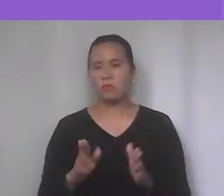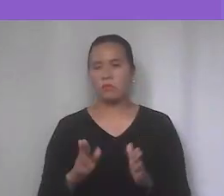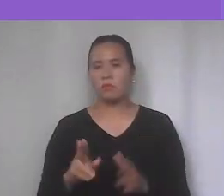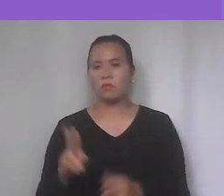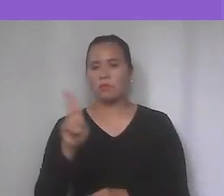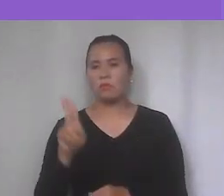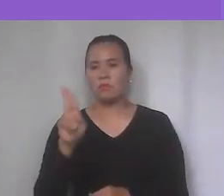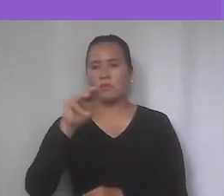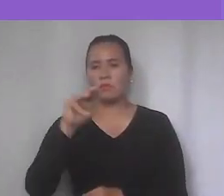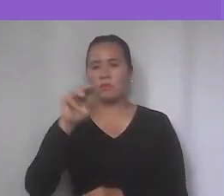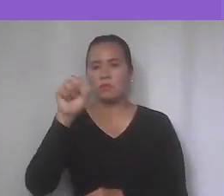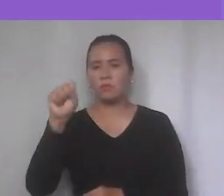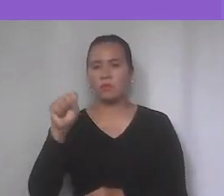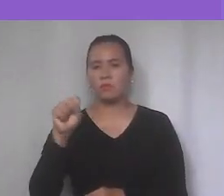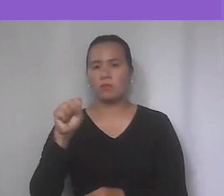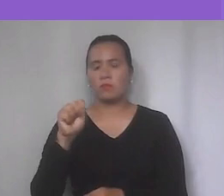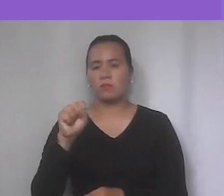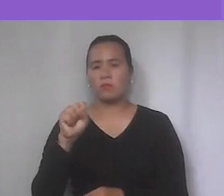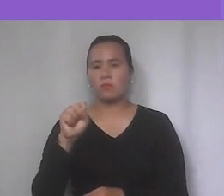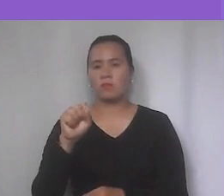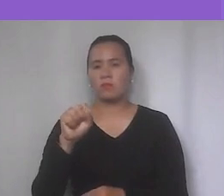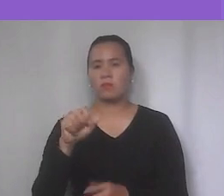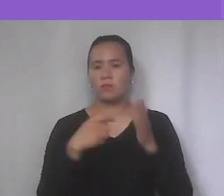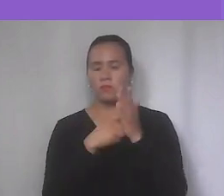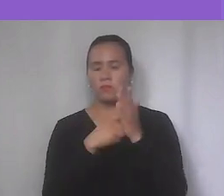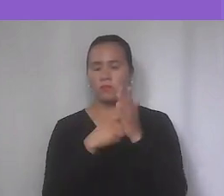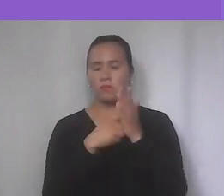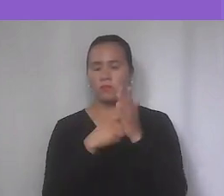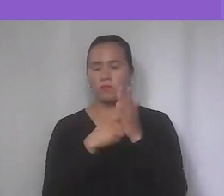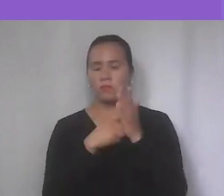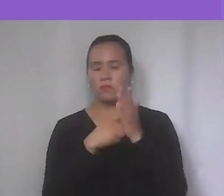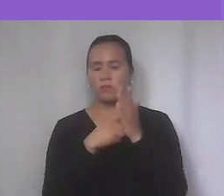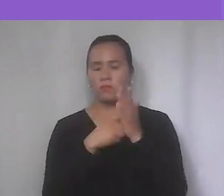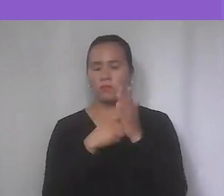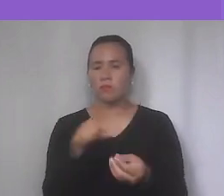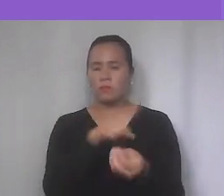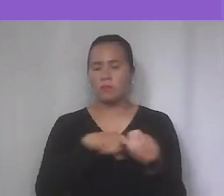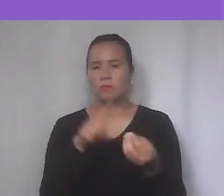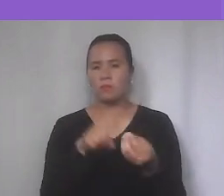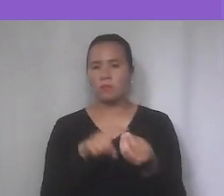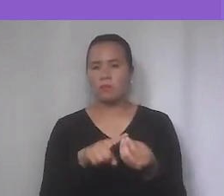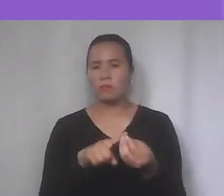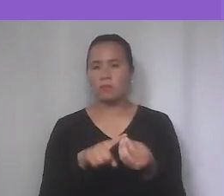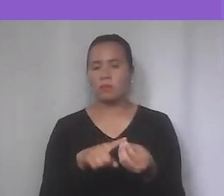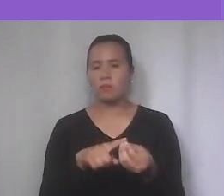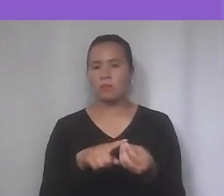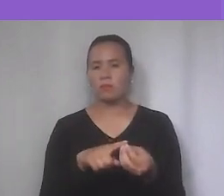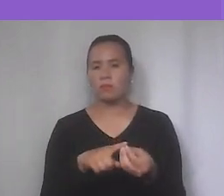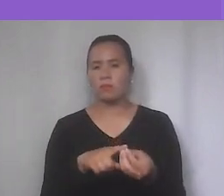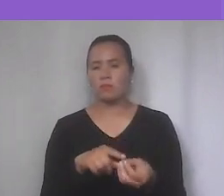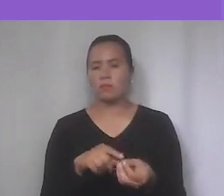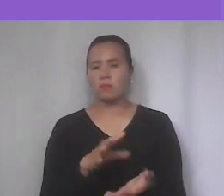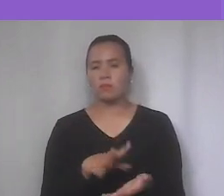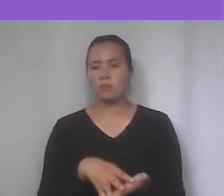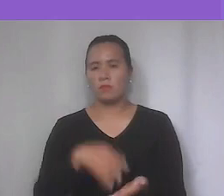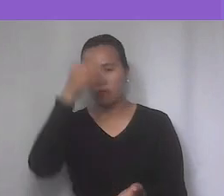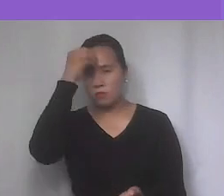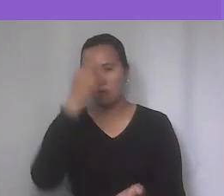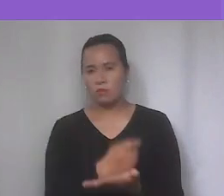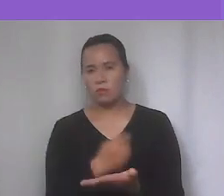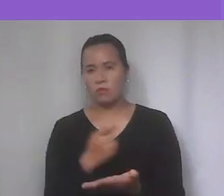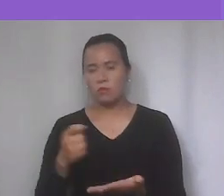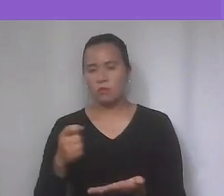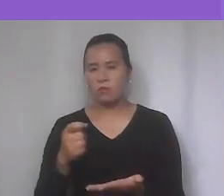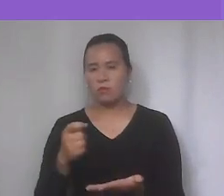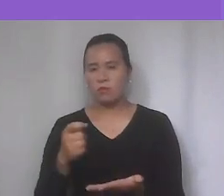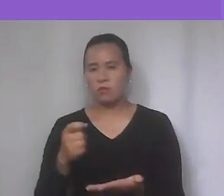next discussion is Supporting Learners Using Microsoft Learning Tools. This topic is about